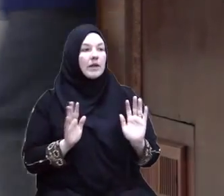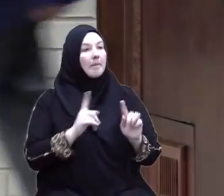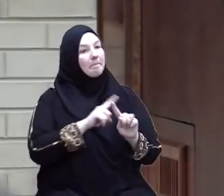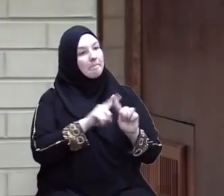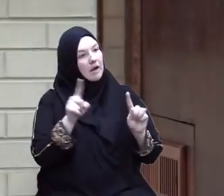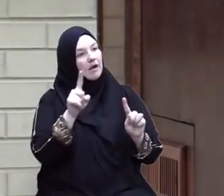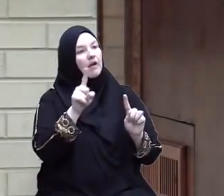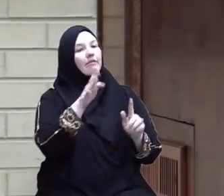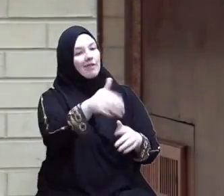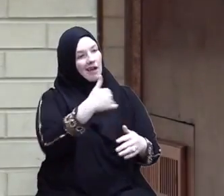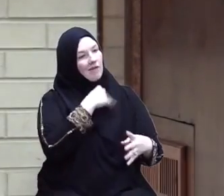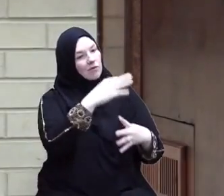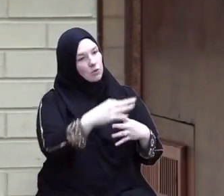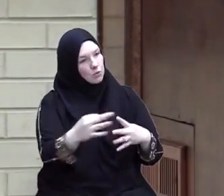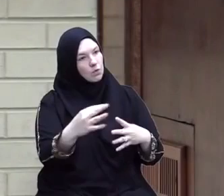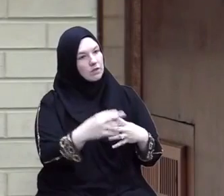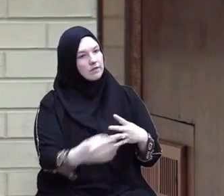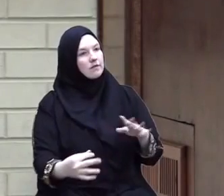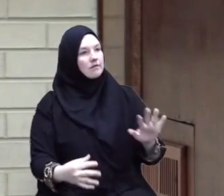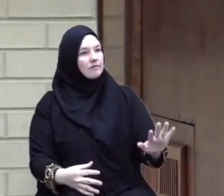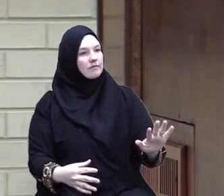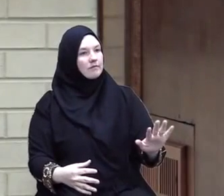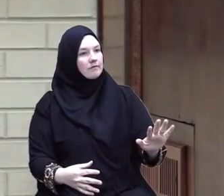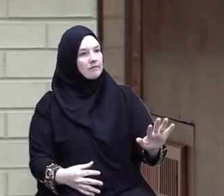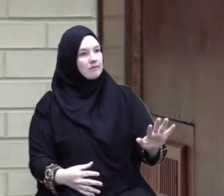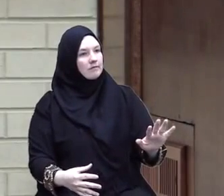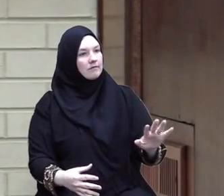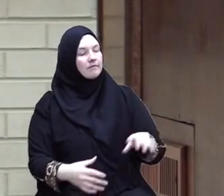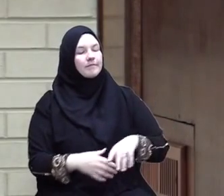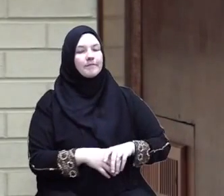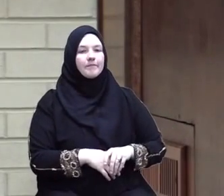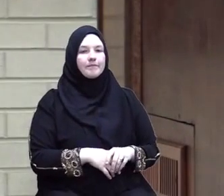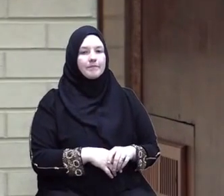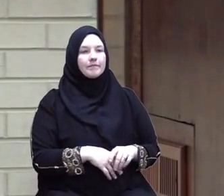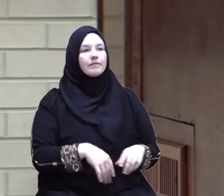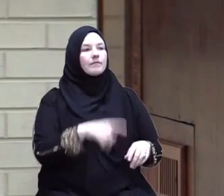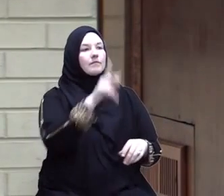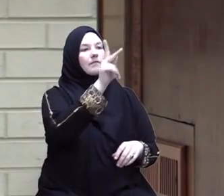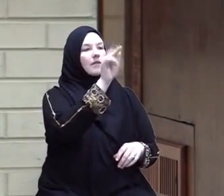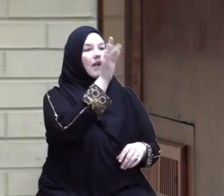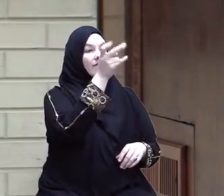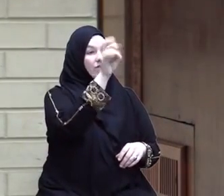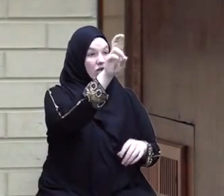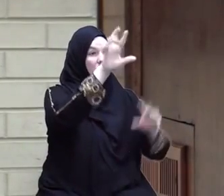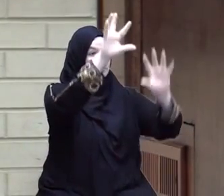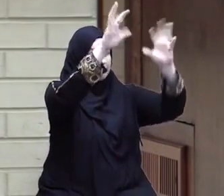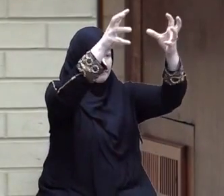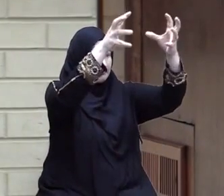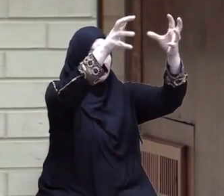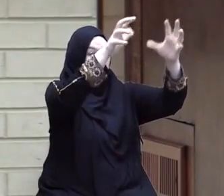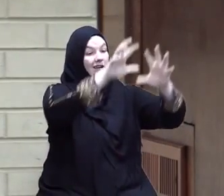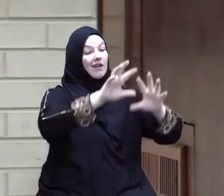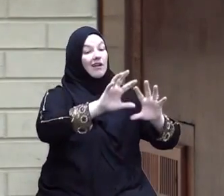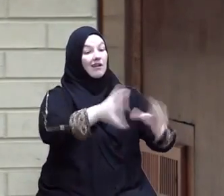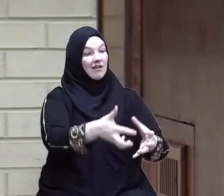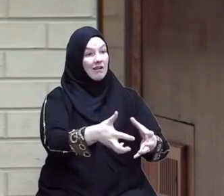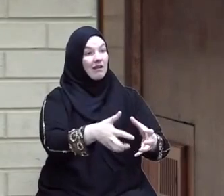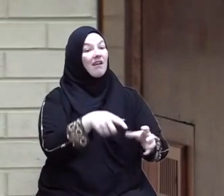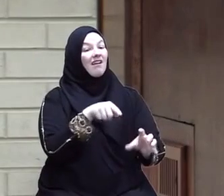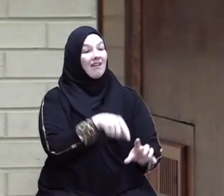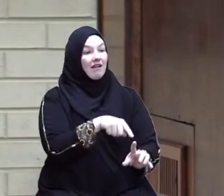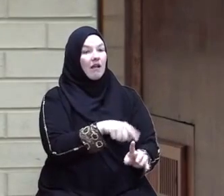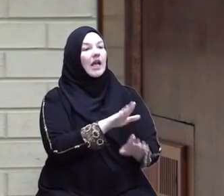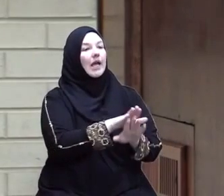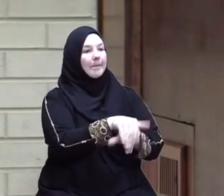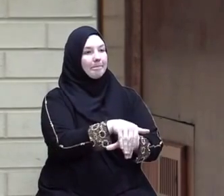are kafirun, but they belong to a subset of category, which is the hypocrites. But they are originally kafirun.